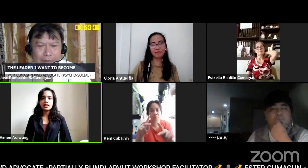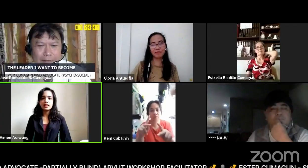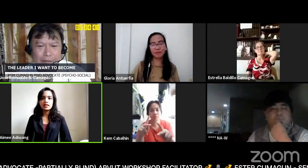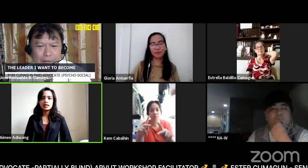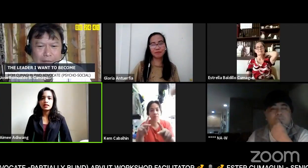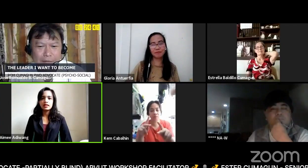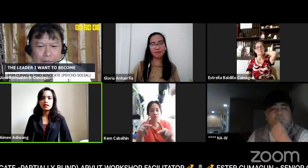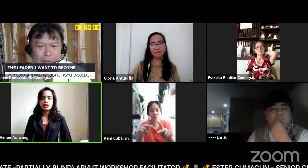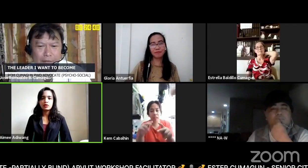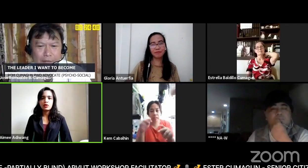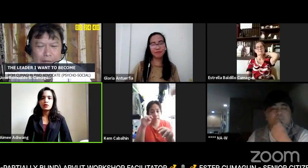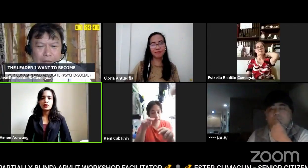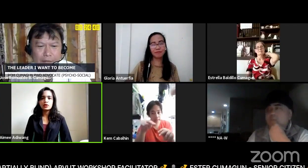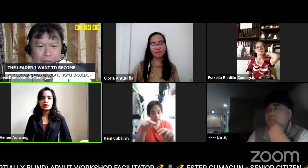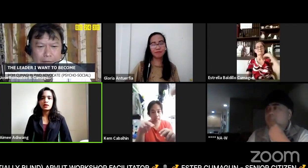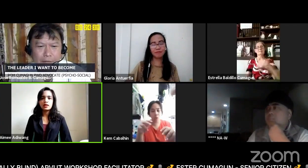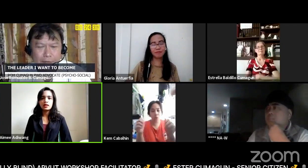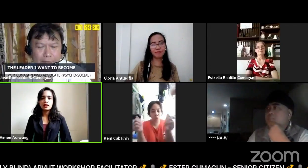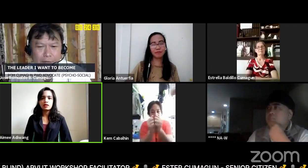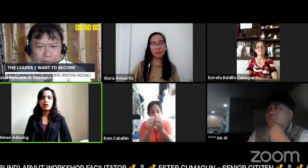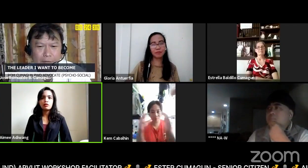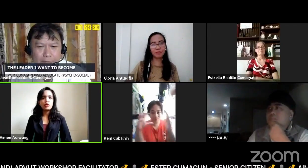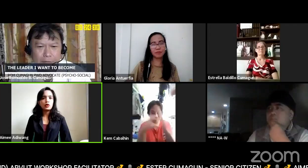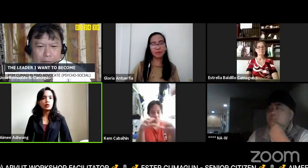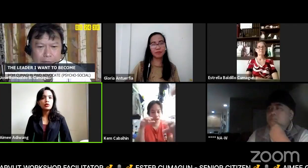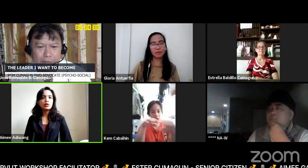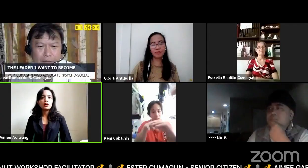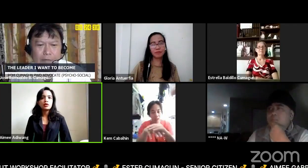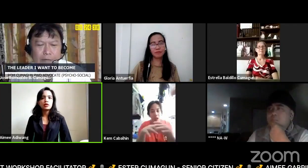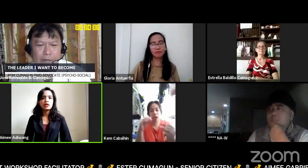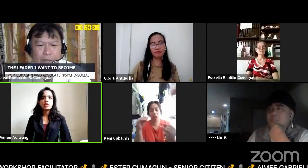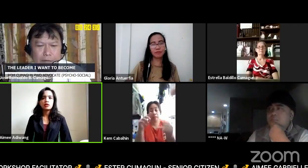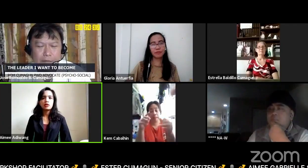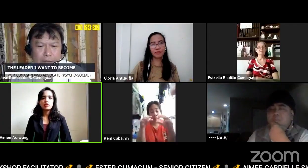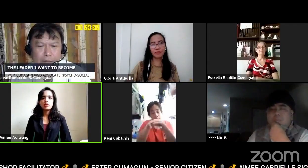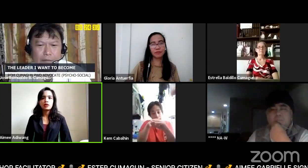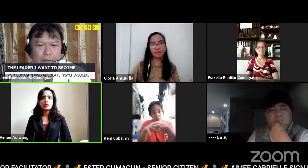For me, to those of you,